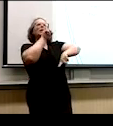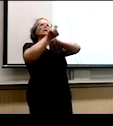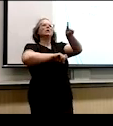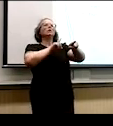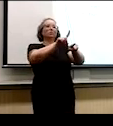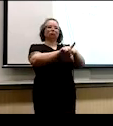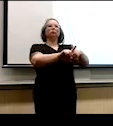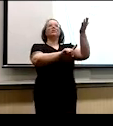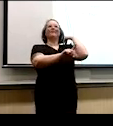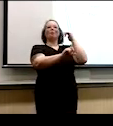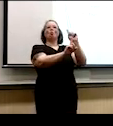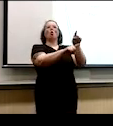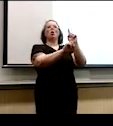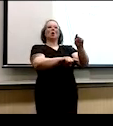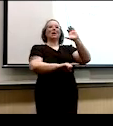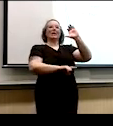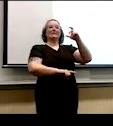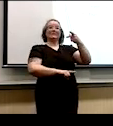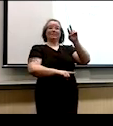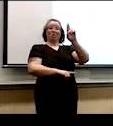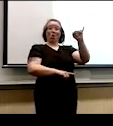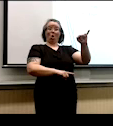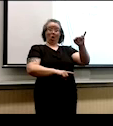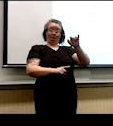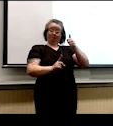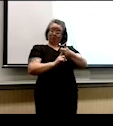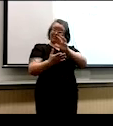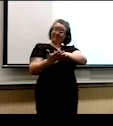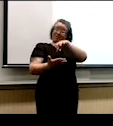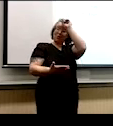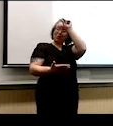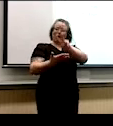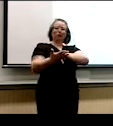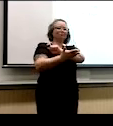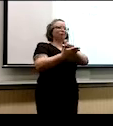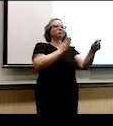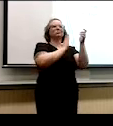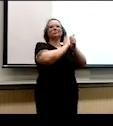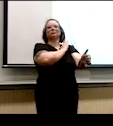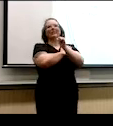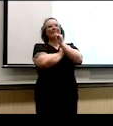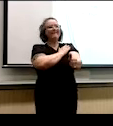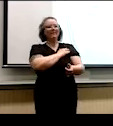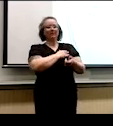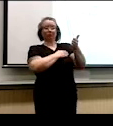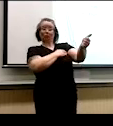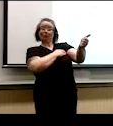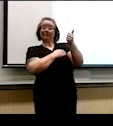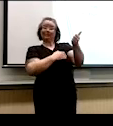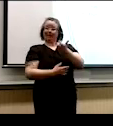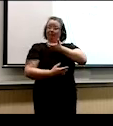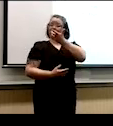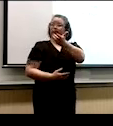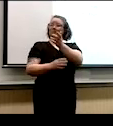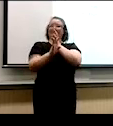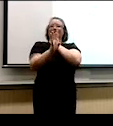learn any literacy at all. Speech and language is always a challenge.